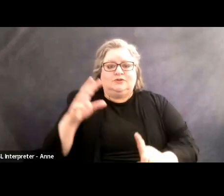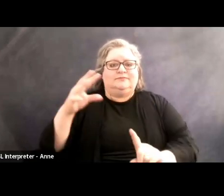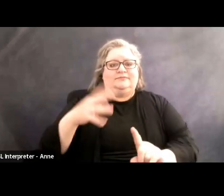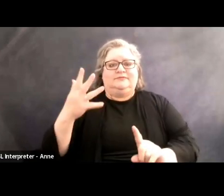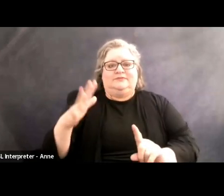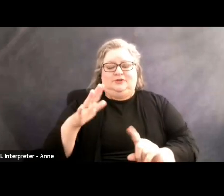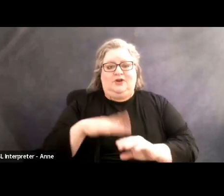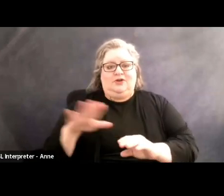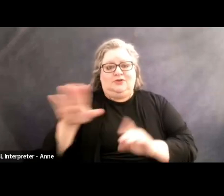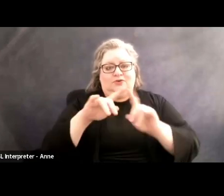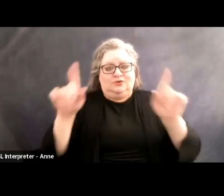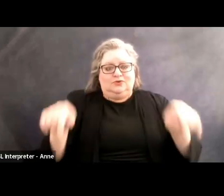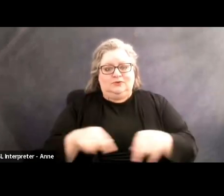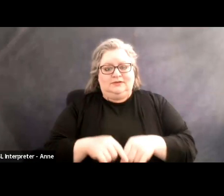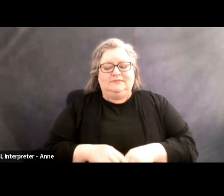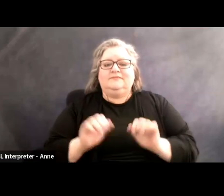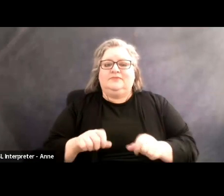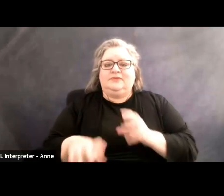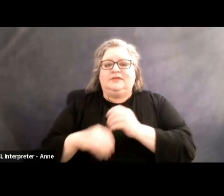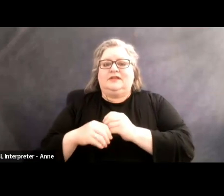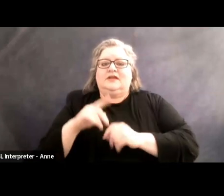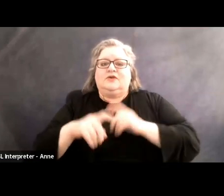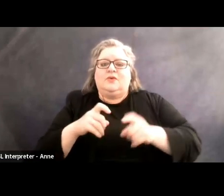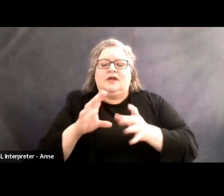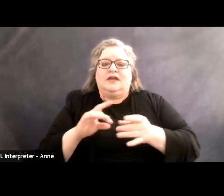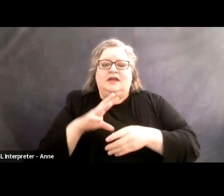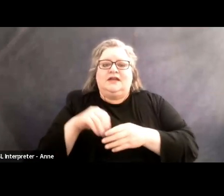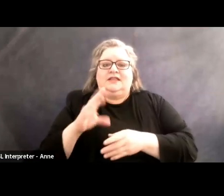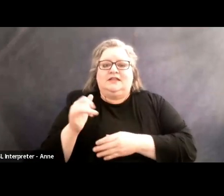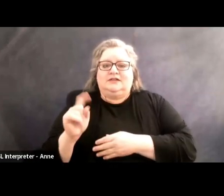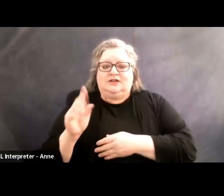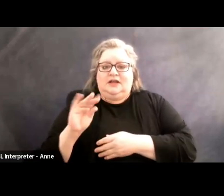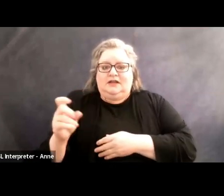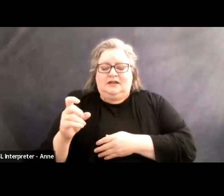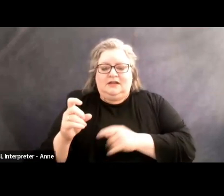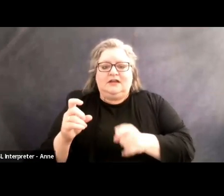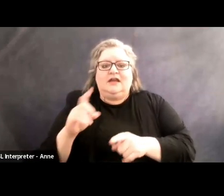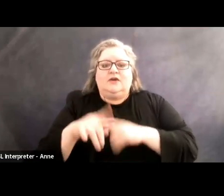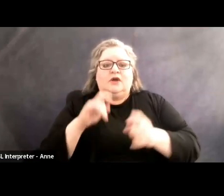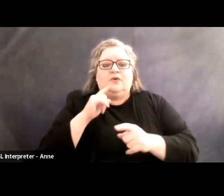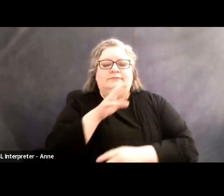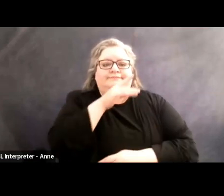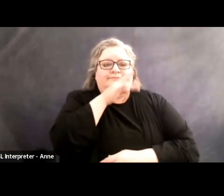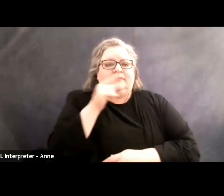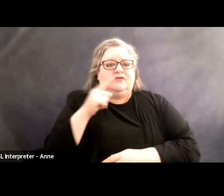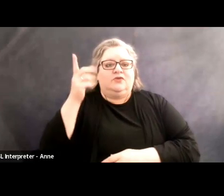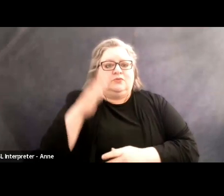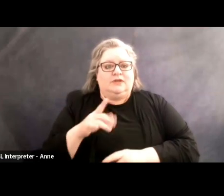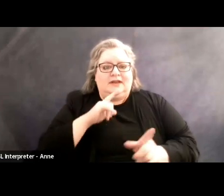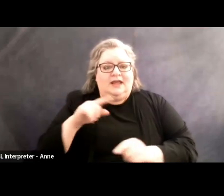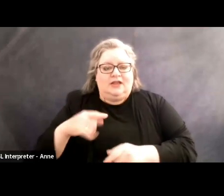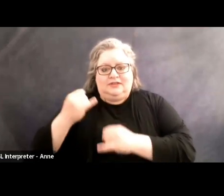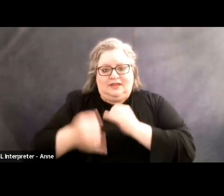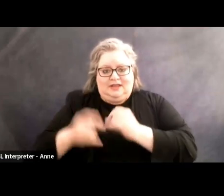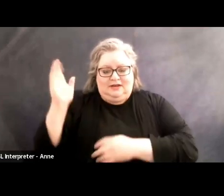During the presentation, please add your questions and comments in the chat box, and questions will be asked out loud for the presenters to answer at the